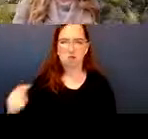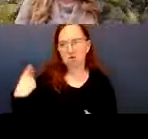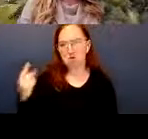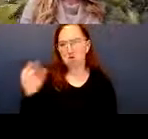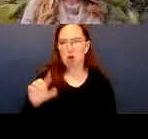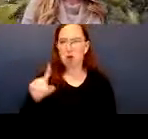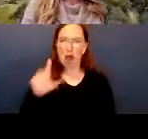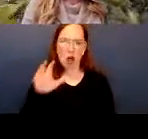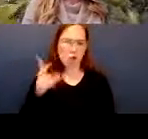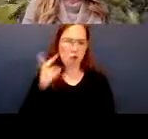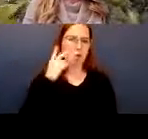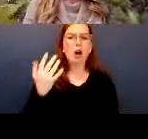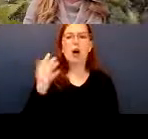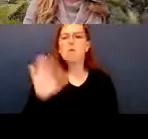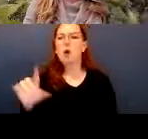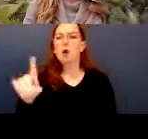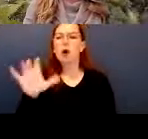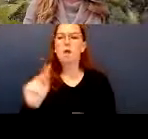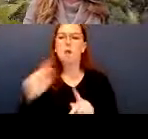earlier questions.